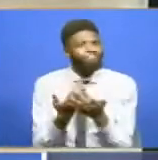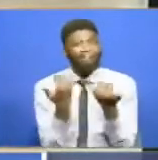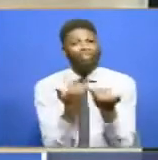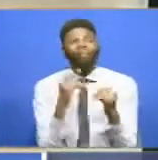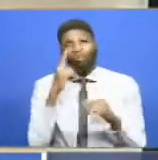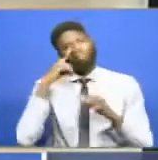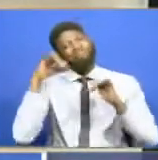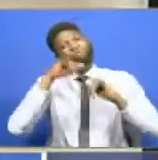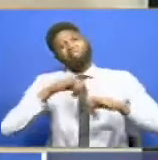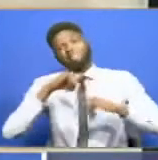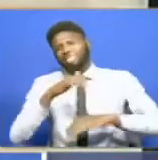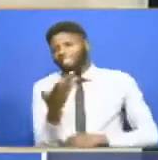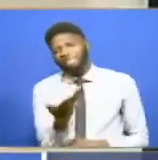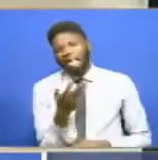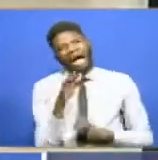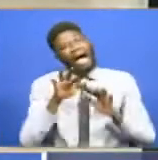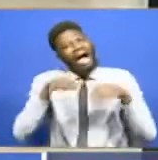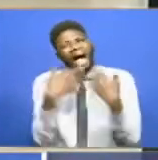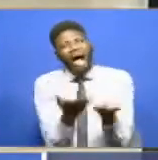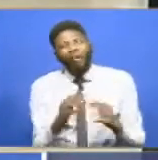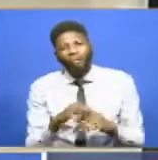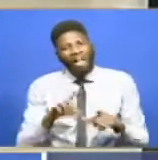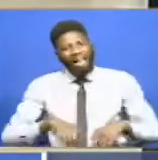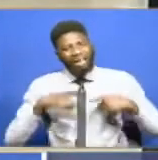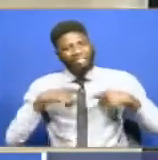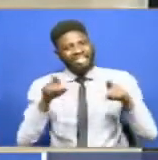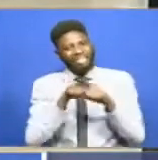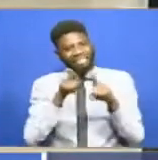home, living in